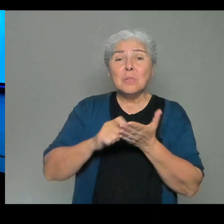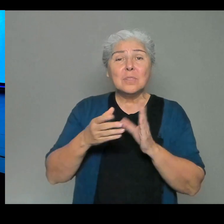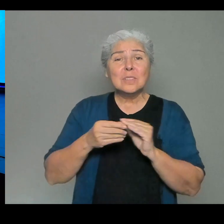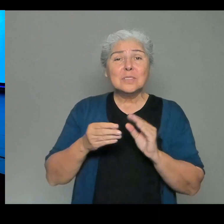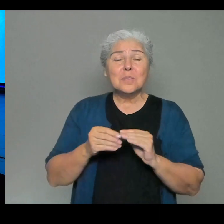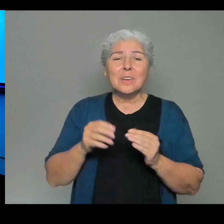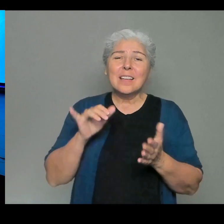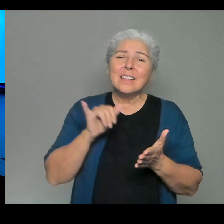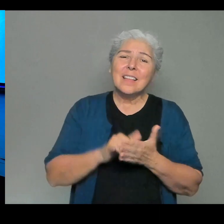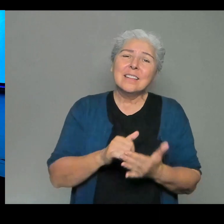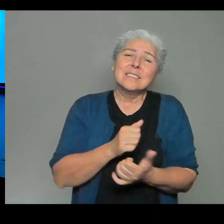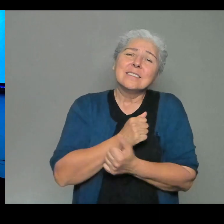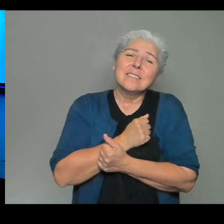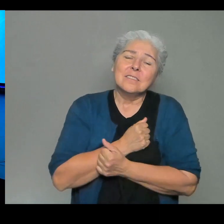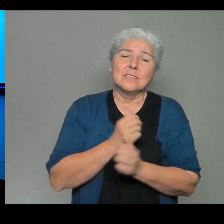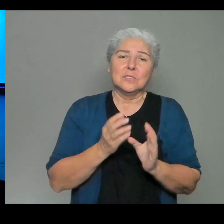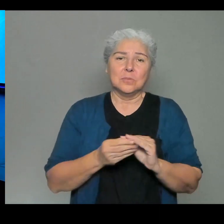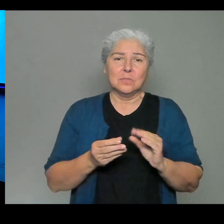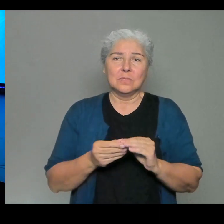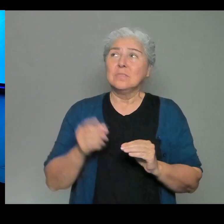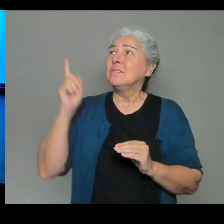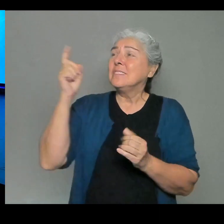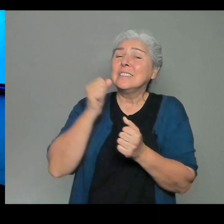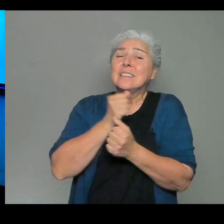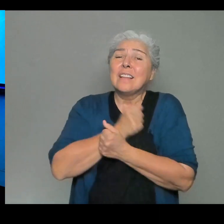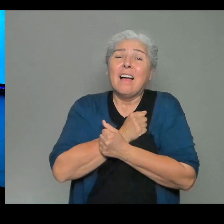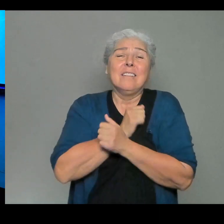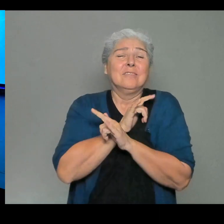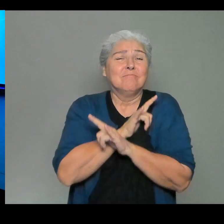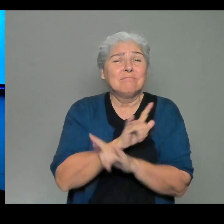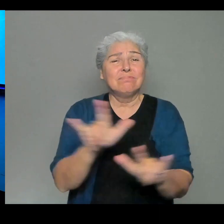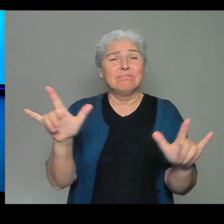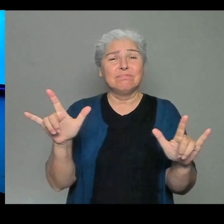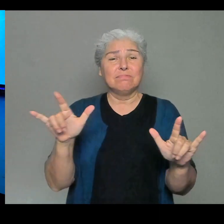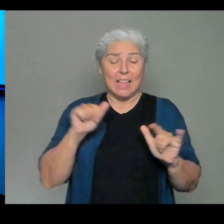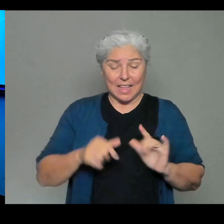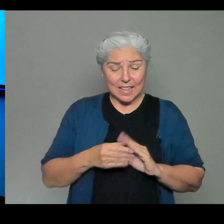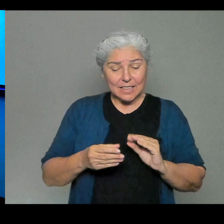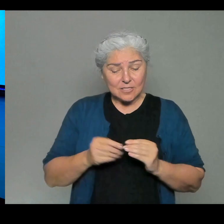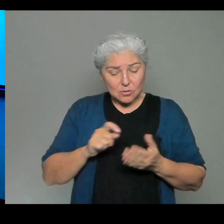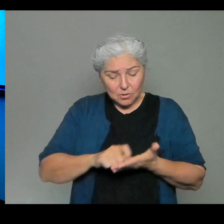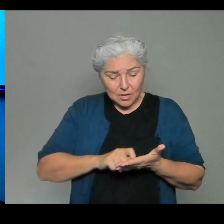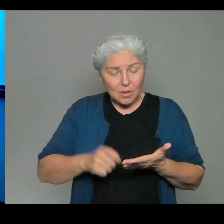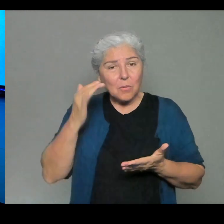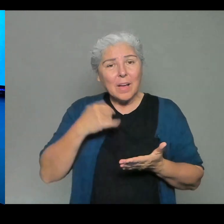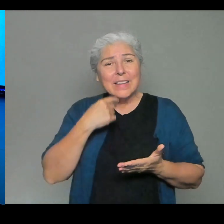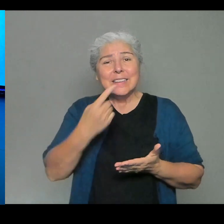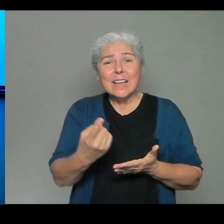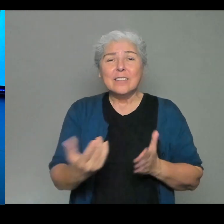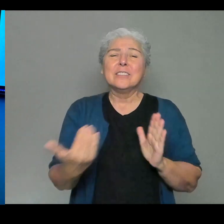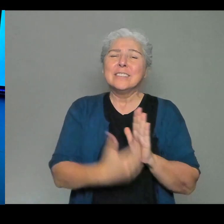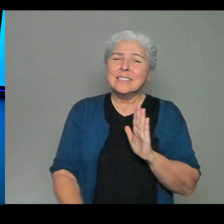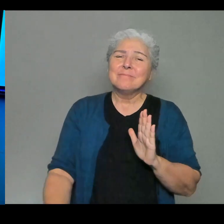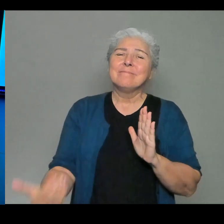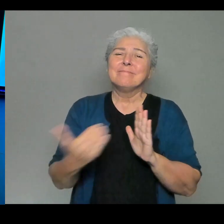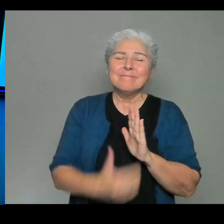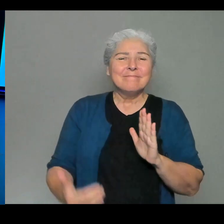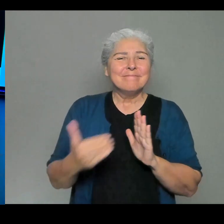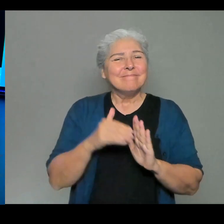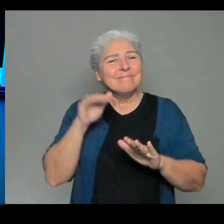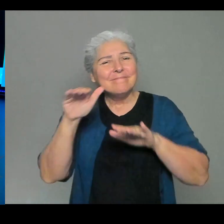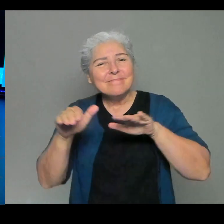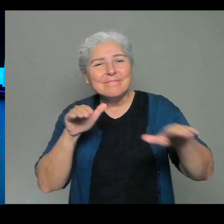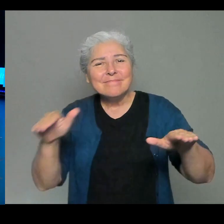God who wrote this story, it's a love story, that he loves you. And he wrote this story to tell you over